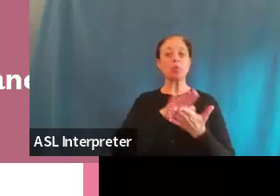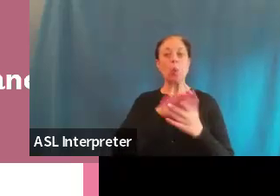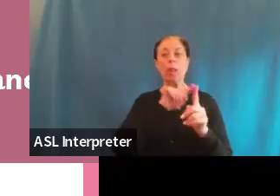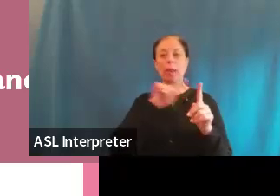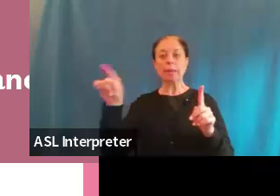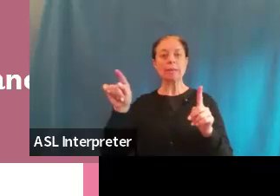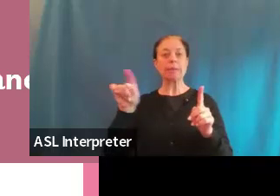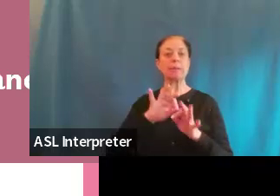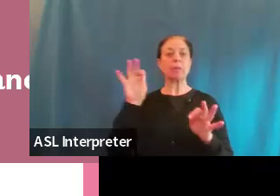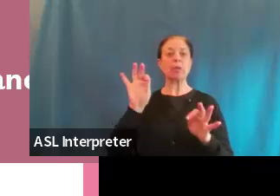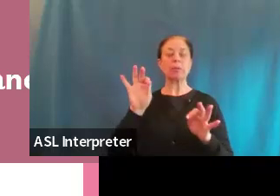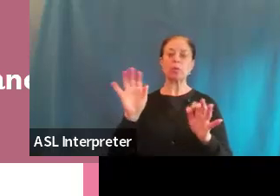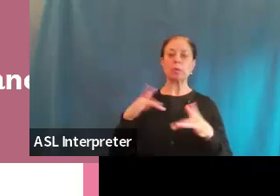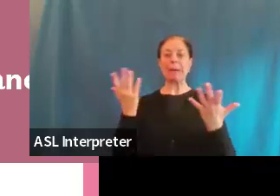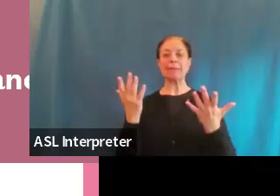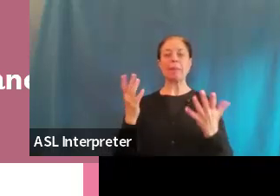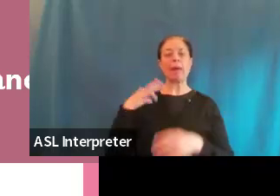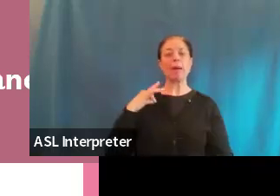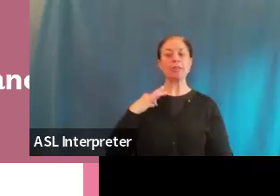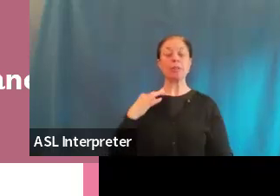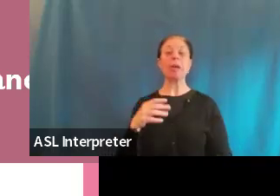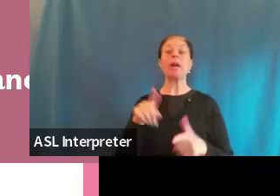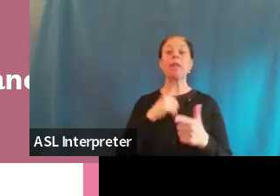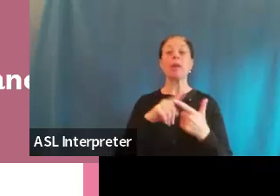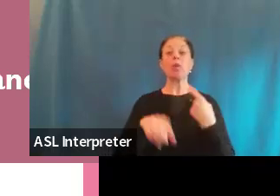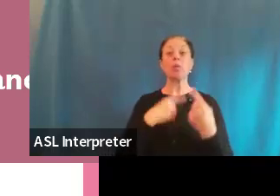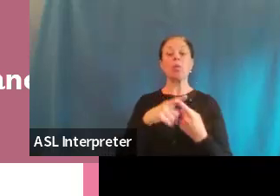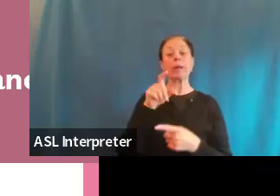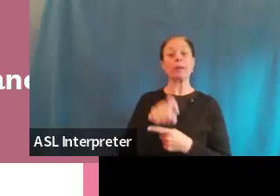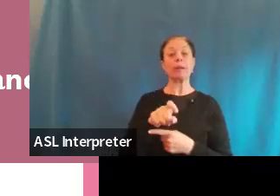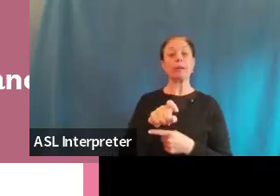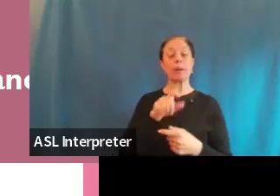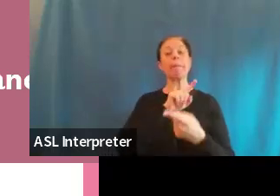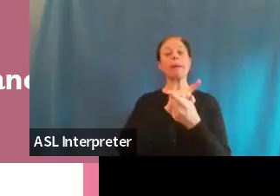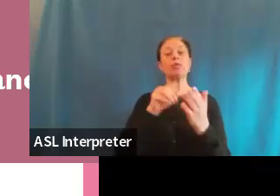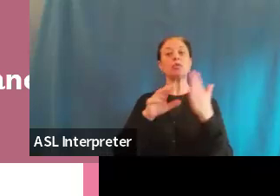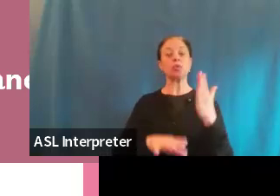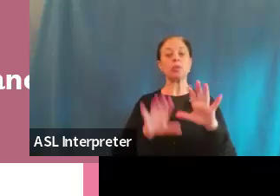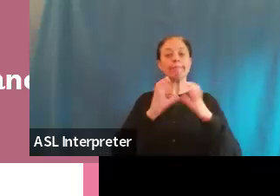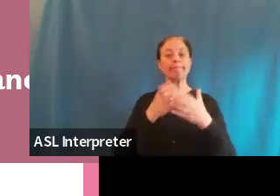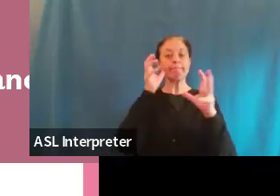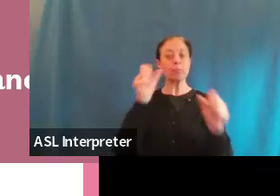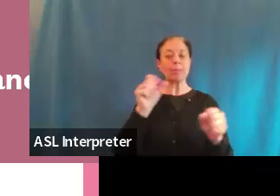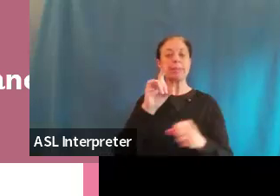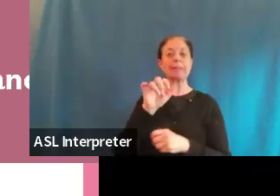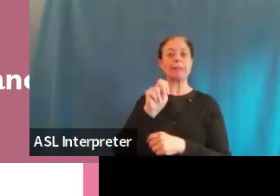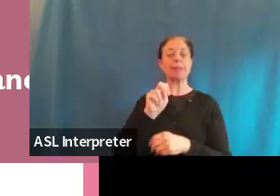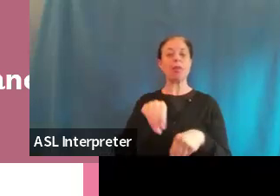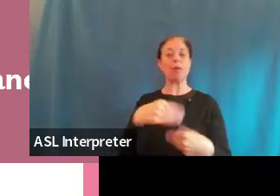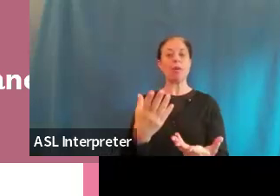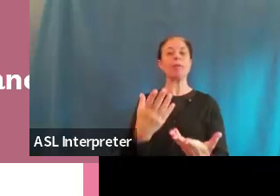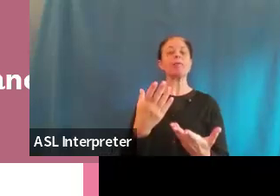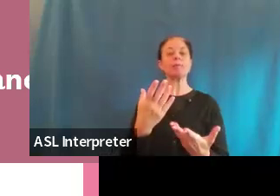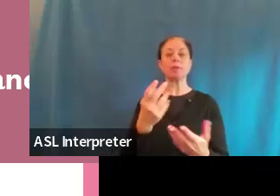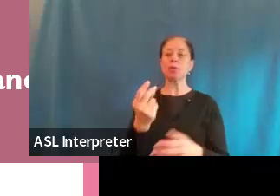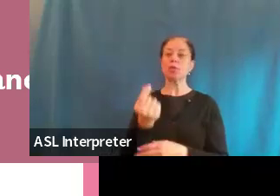Spirit pageant to spice up his application. It is then when he meets the student body president, Dean, who offers to give him the crash course in